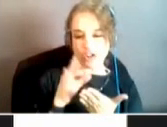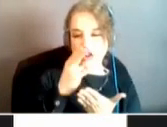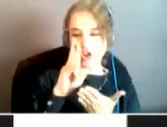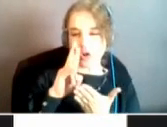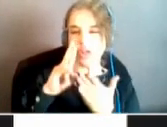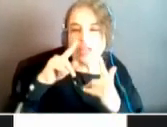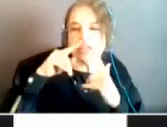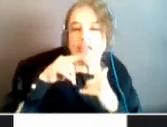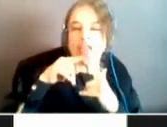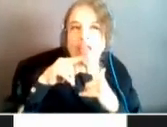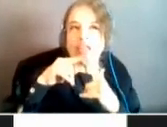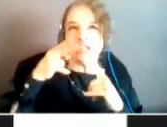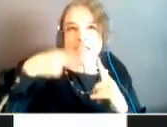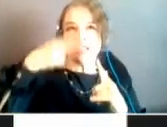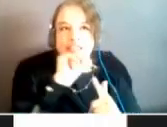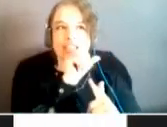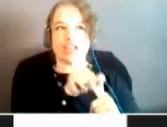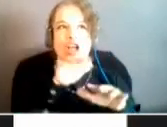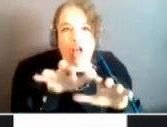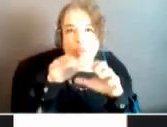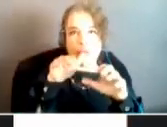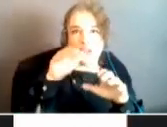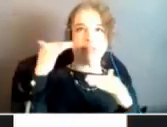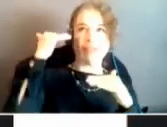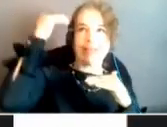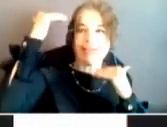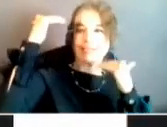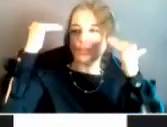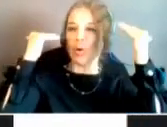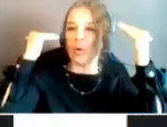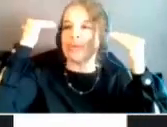key characteristics of high resilience among adults